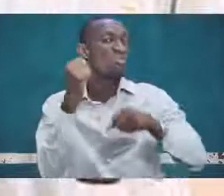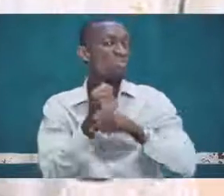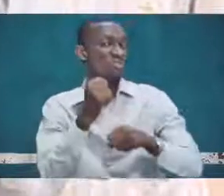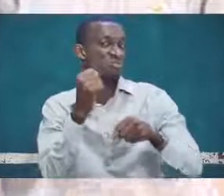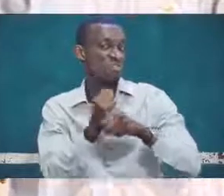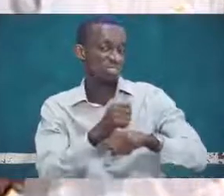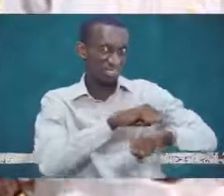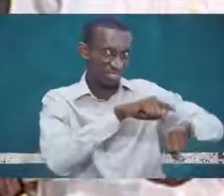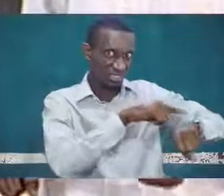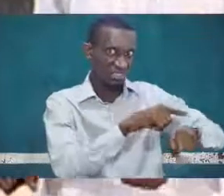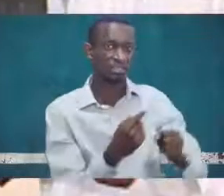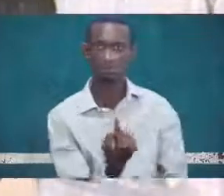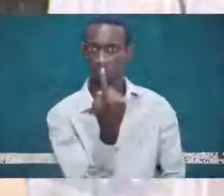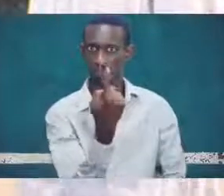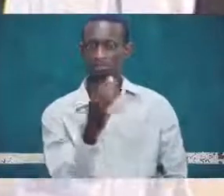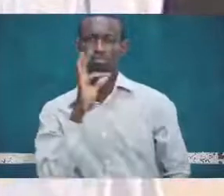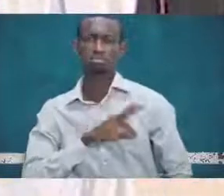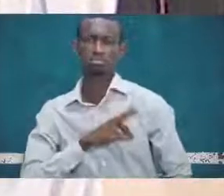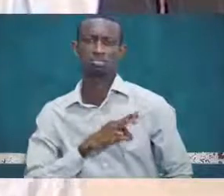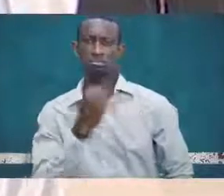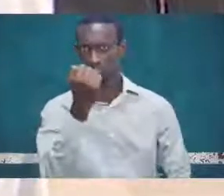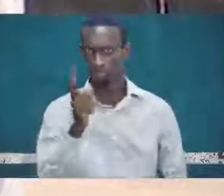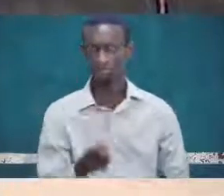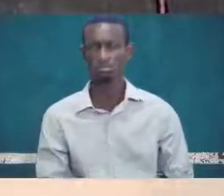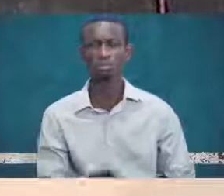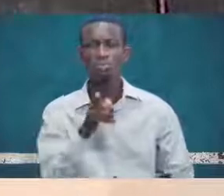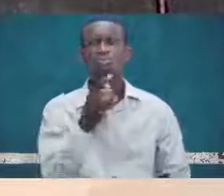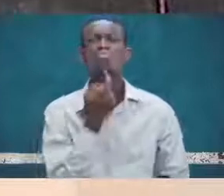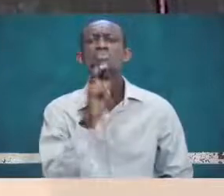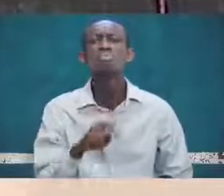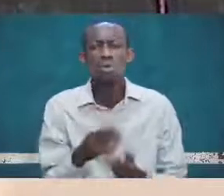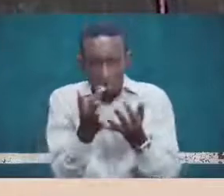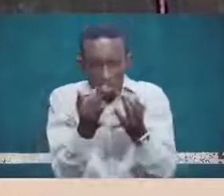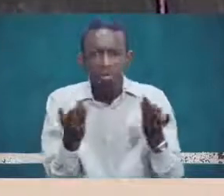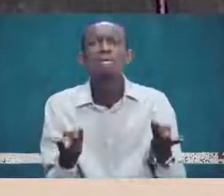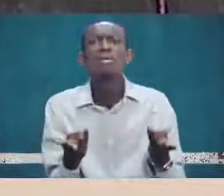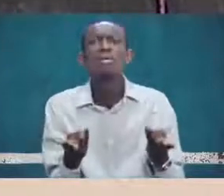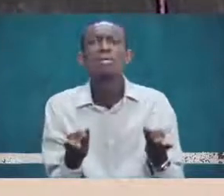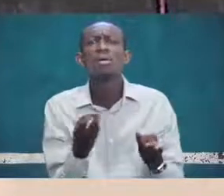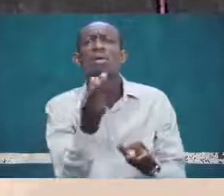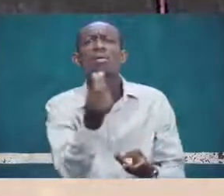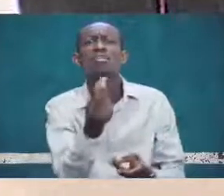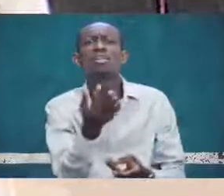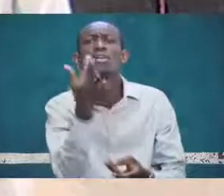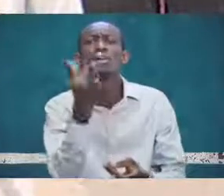paid 5,100 francs. And you need to calculate how much will you earn if we work 3 hours.